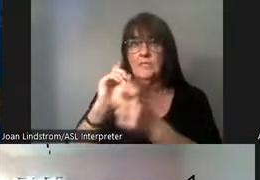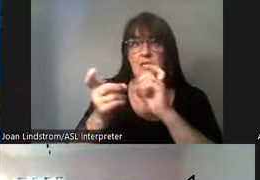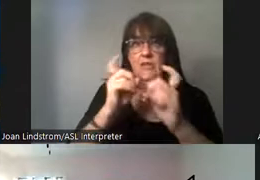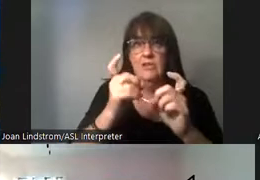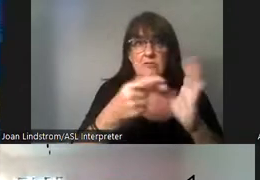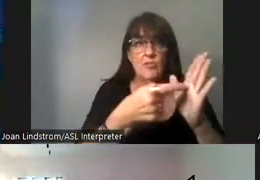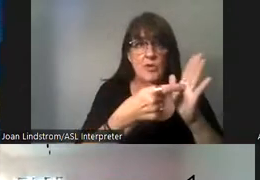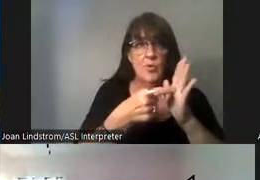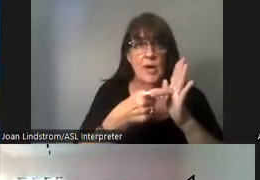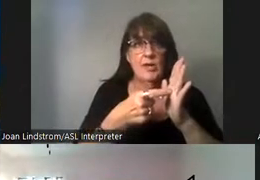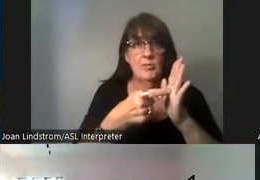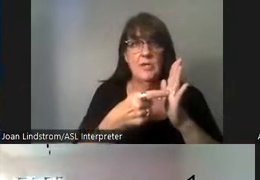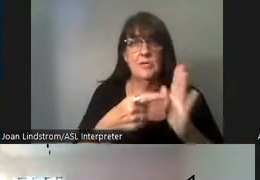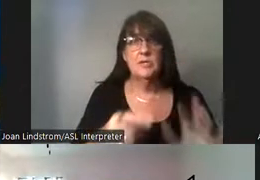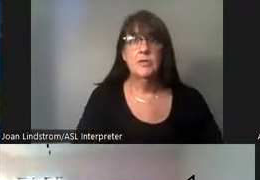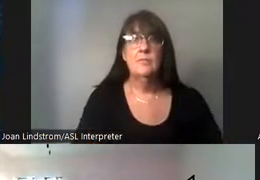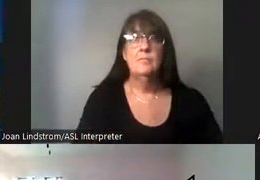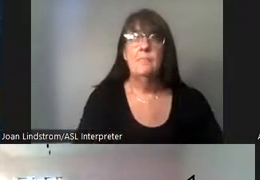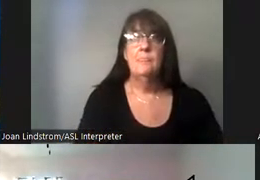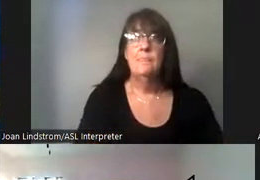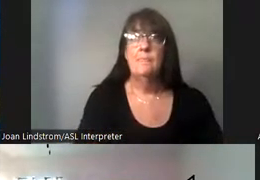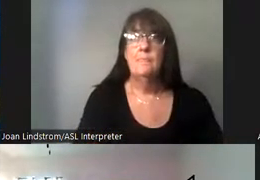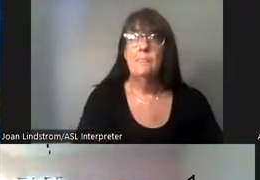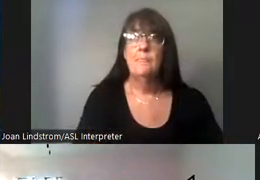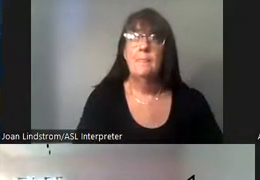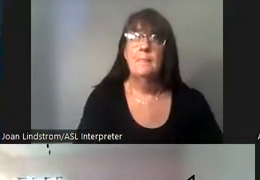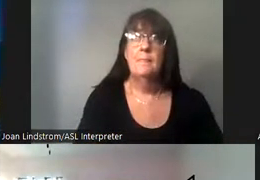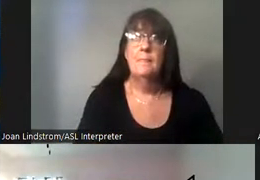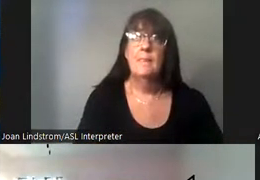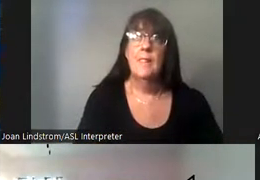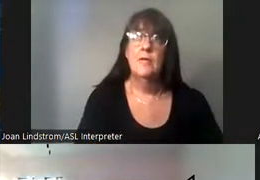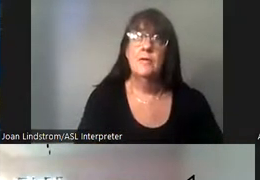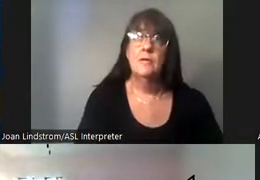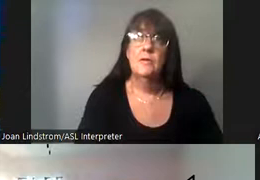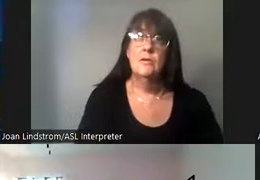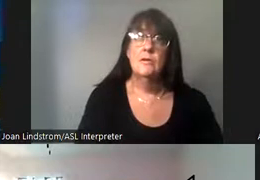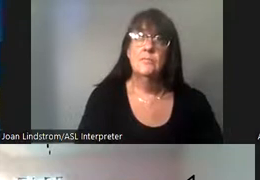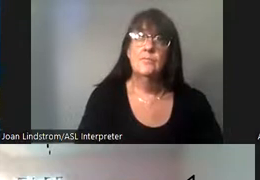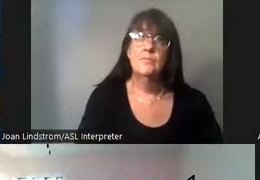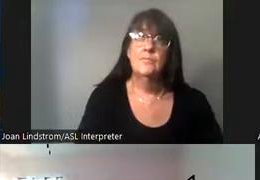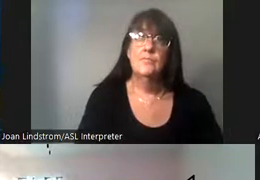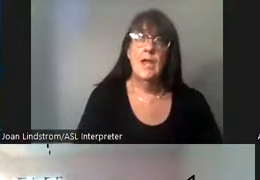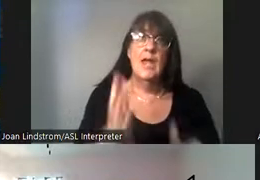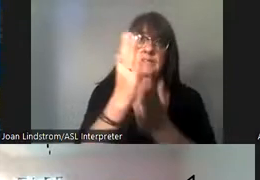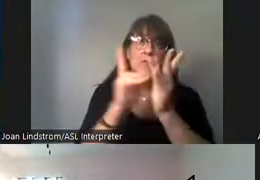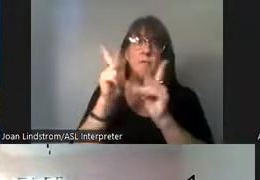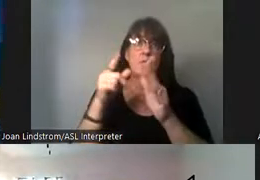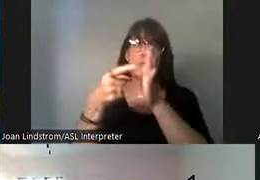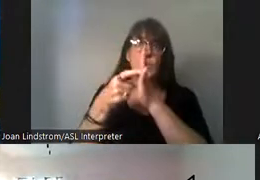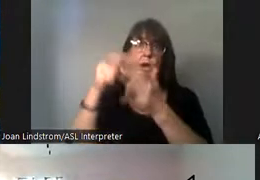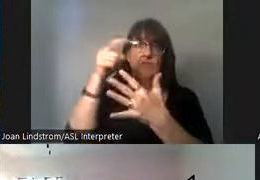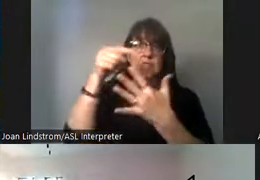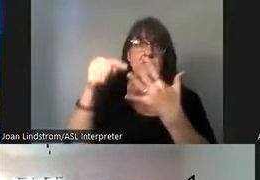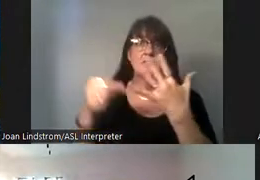know, FAC C, or some may only require FAC C one instead of FAC C three. Yeah, and Basil was actually on